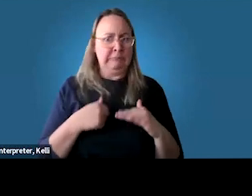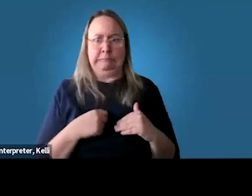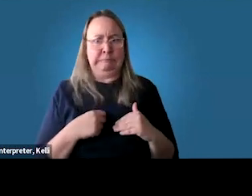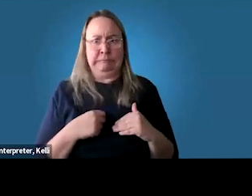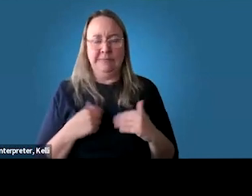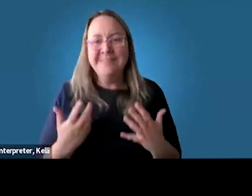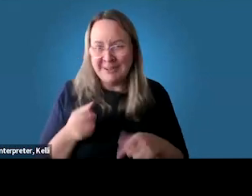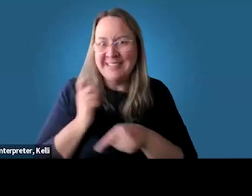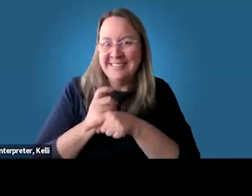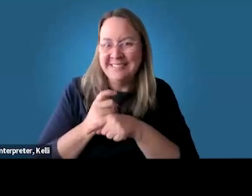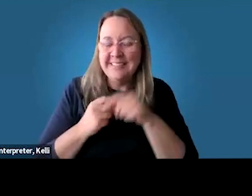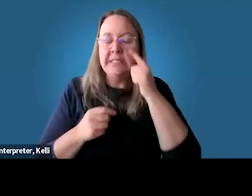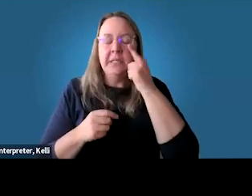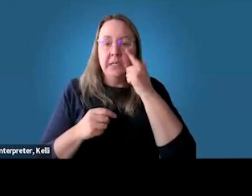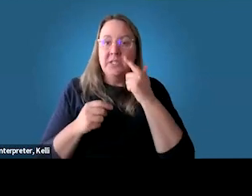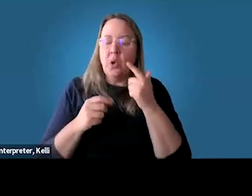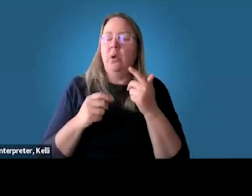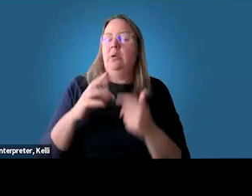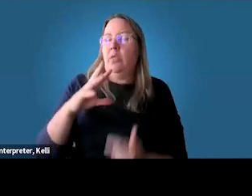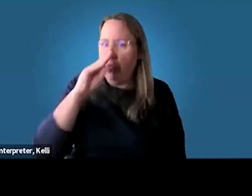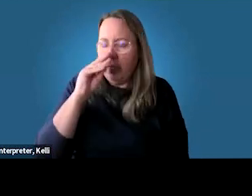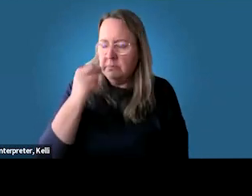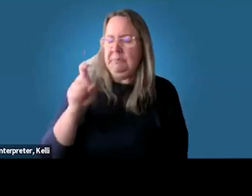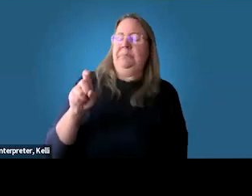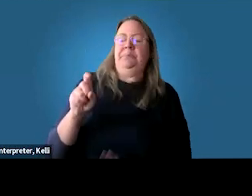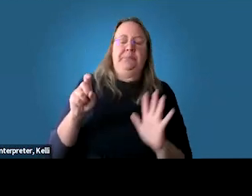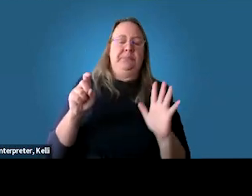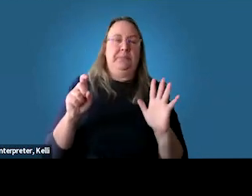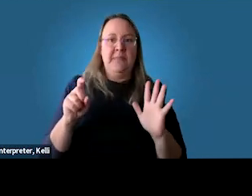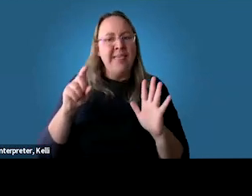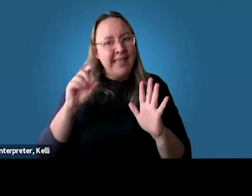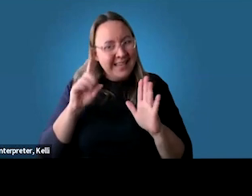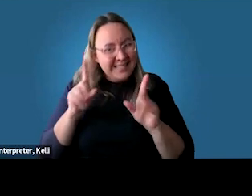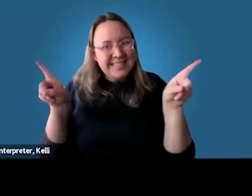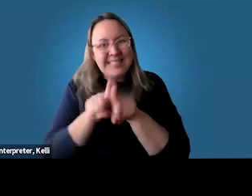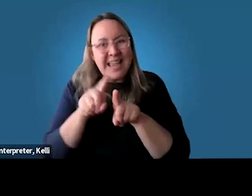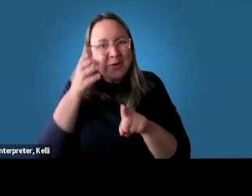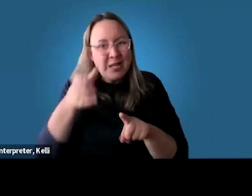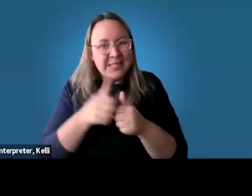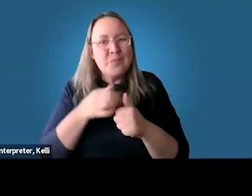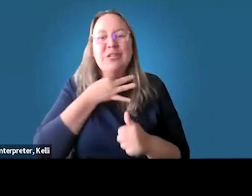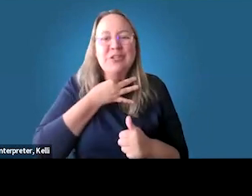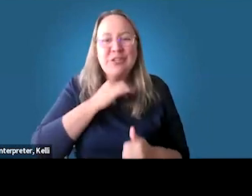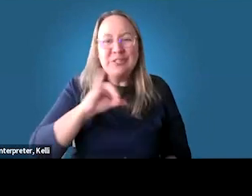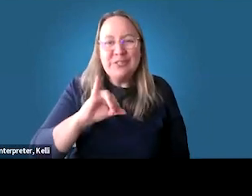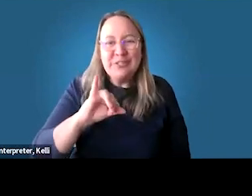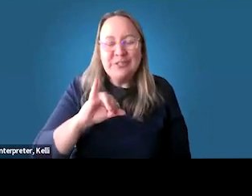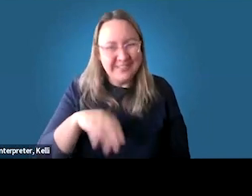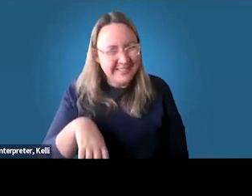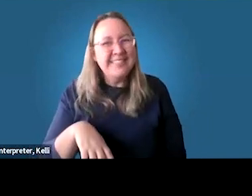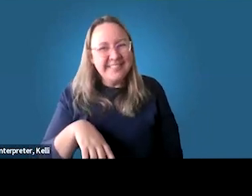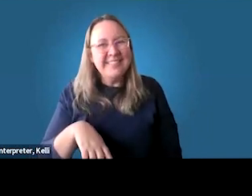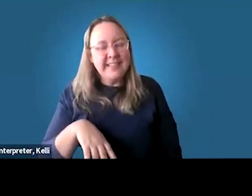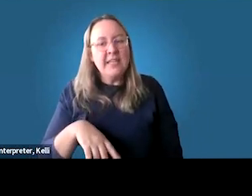the worst. Uh, so catching a whiff. We can do this with curiosity, and I call them curiosity whiffs. It's kind of the same thing. So this